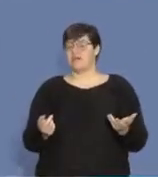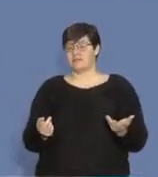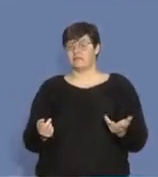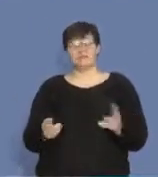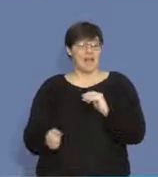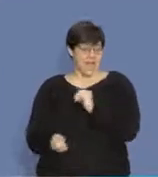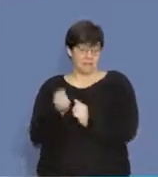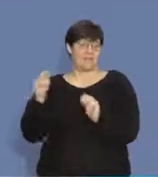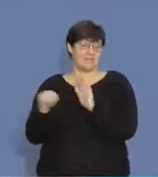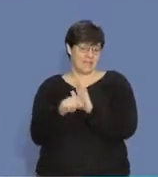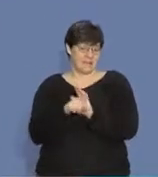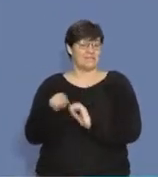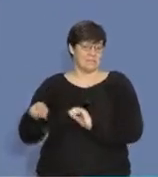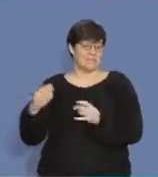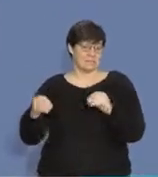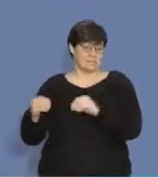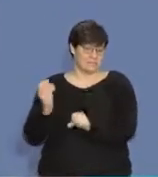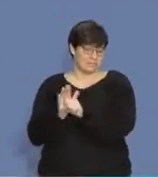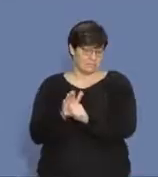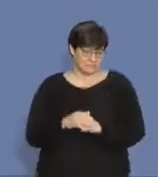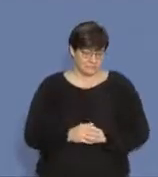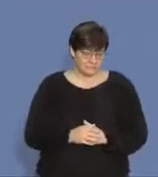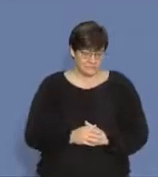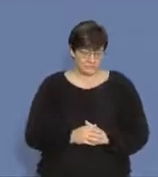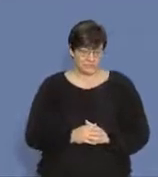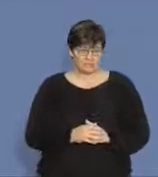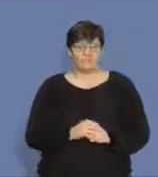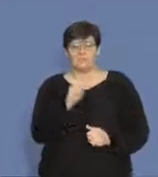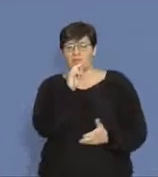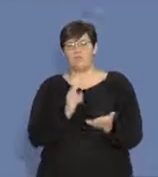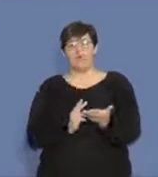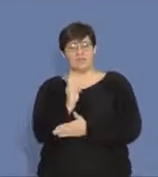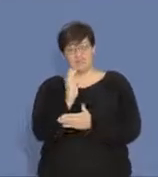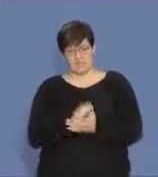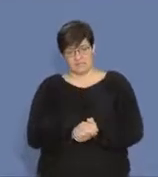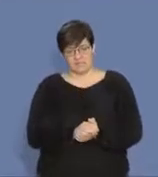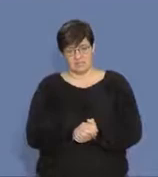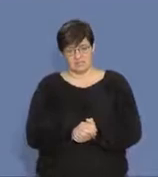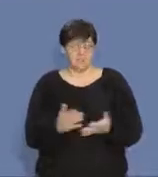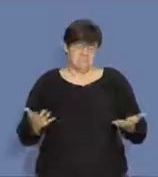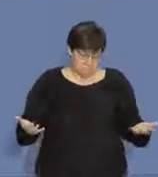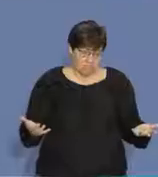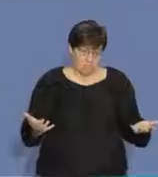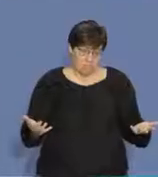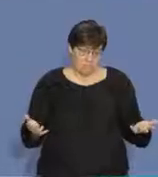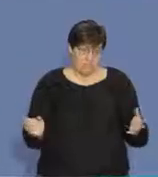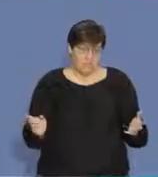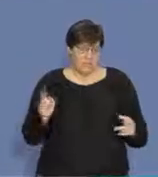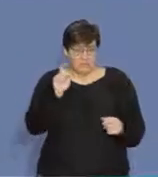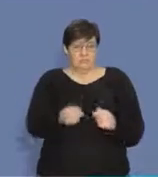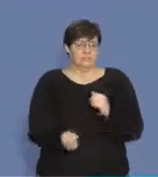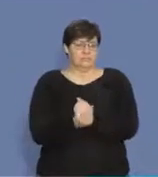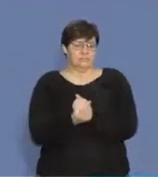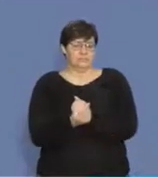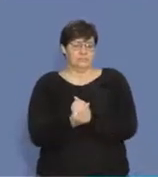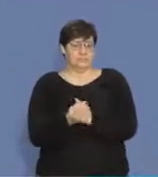the consequences for that business. And then obviously, honesty. I mean, this goes without saying.